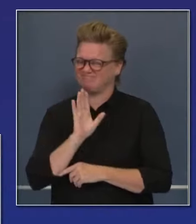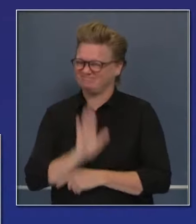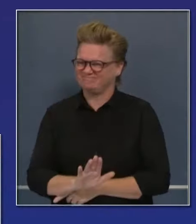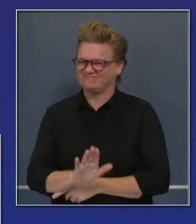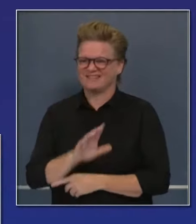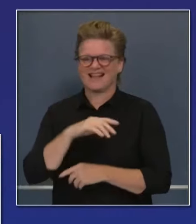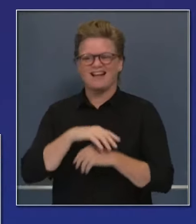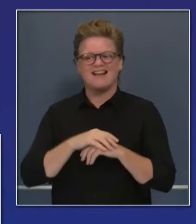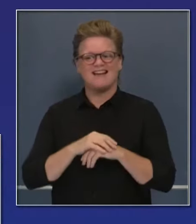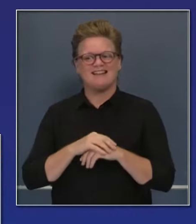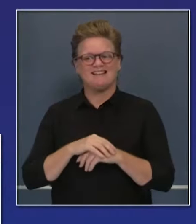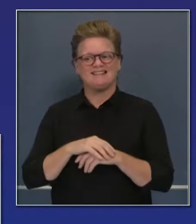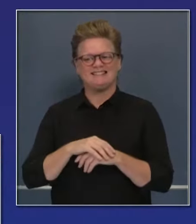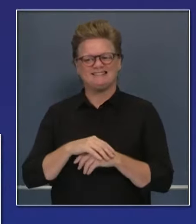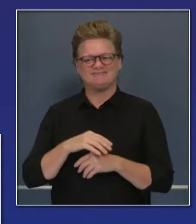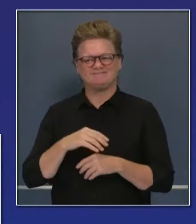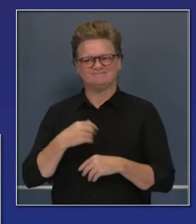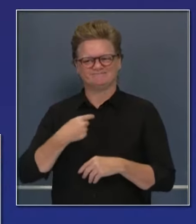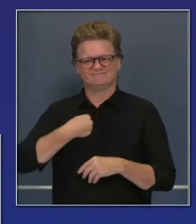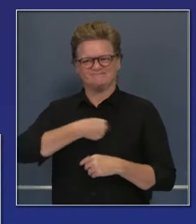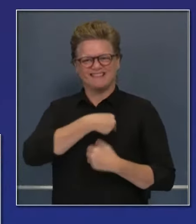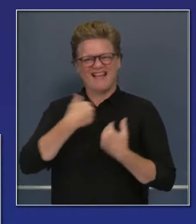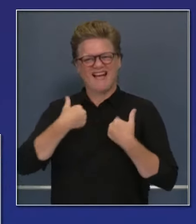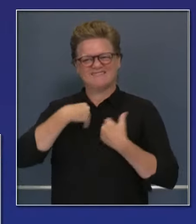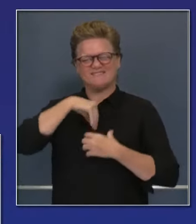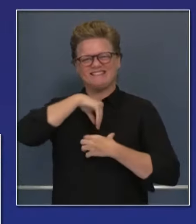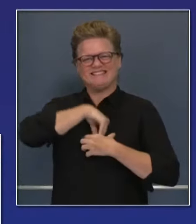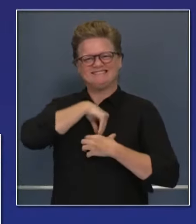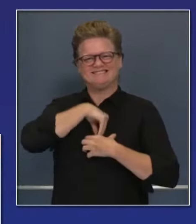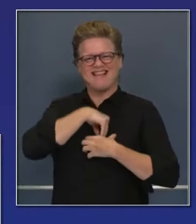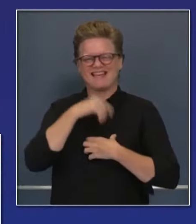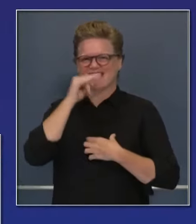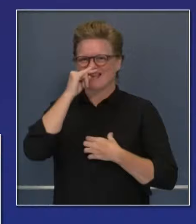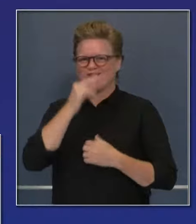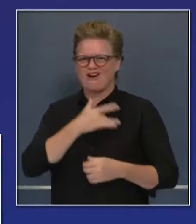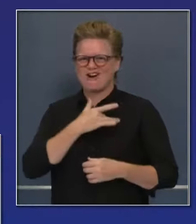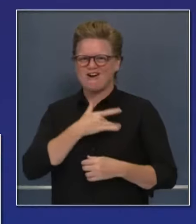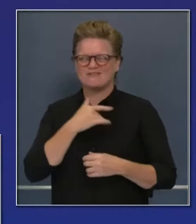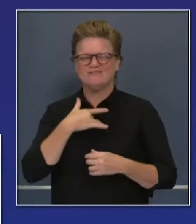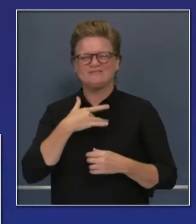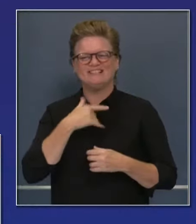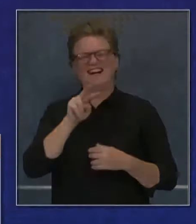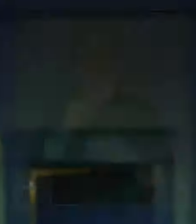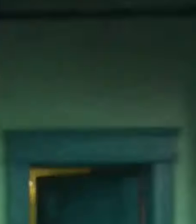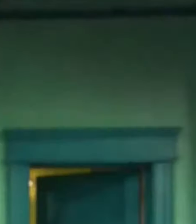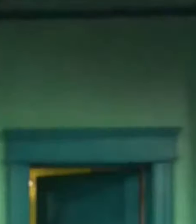one of us. We'll queue up this new Sesame Street mask PSA.